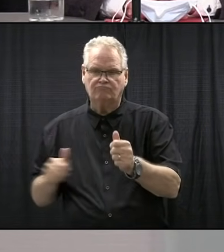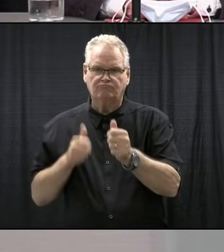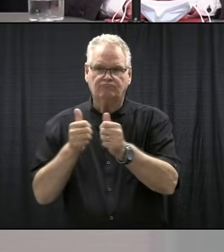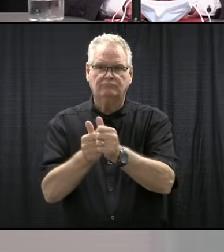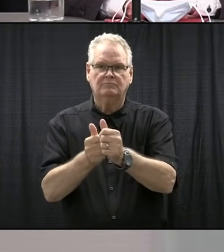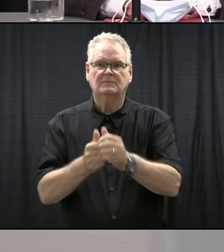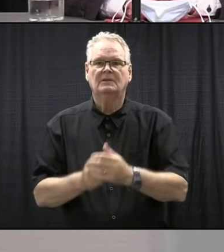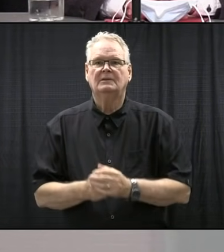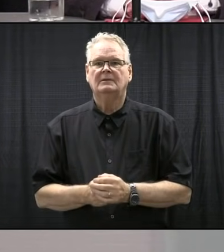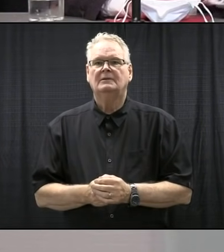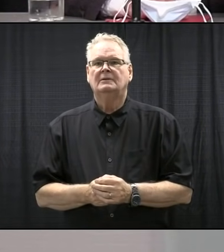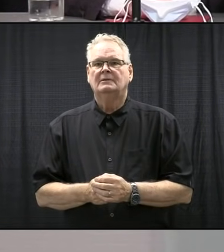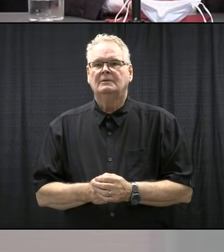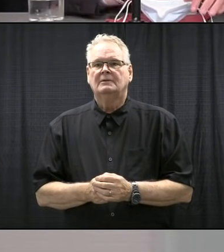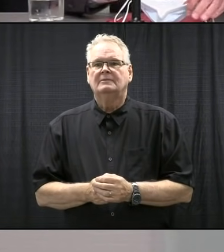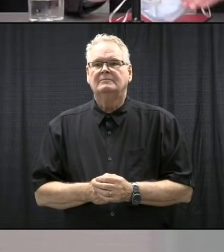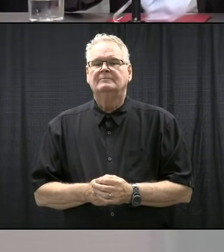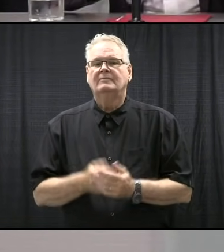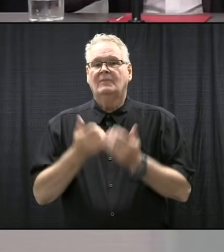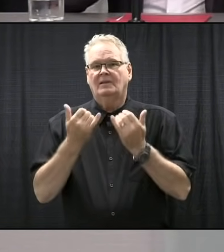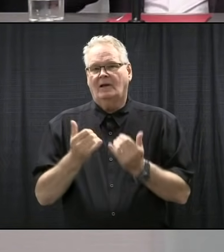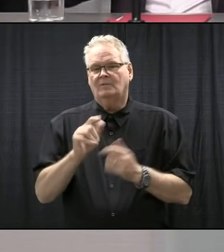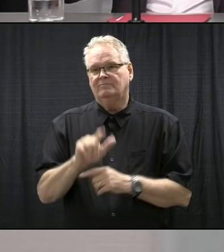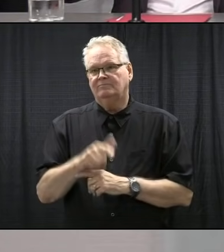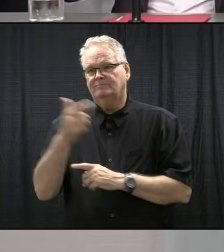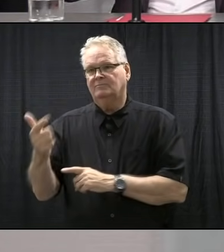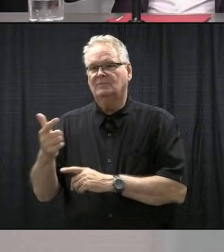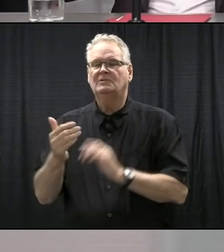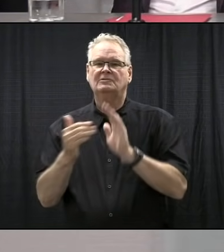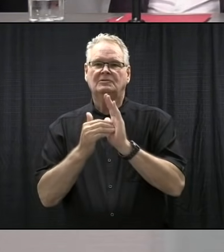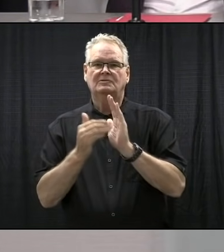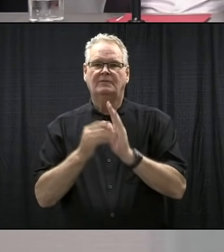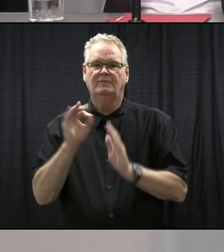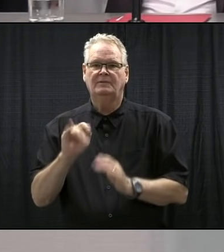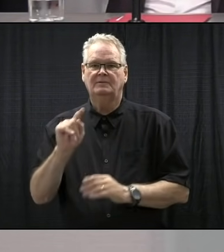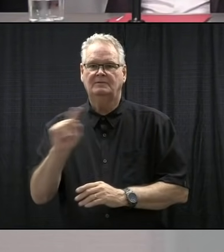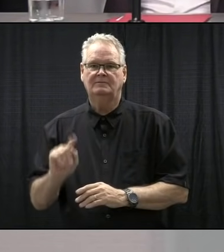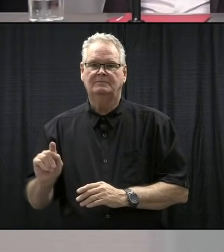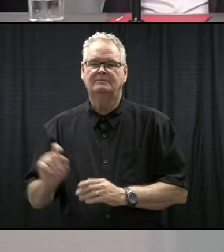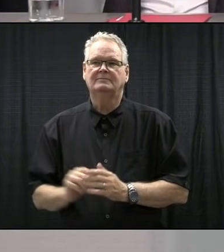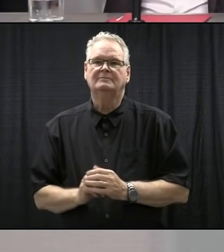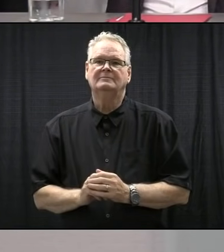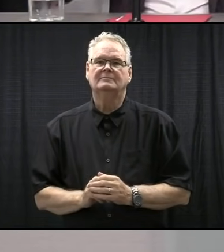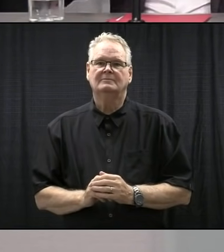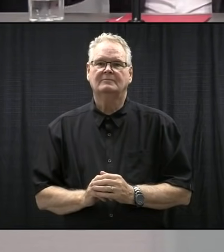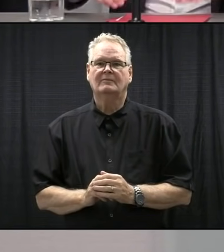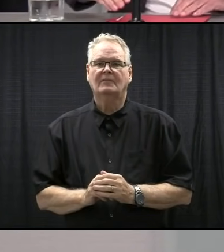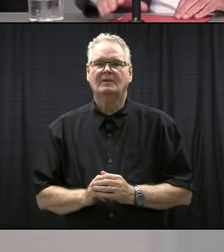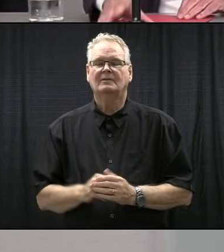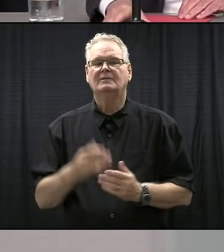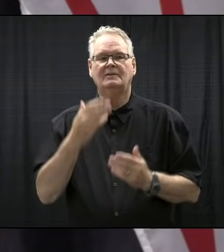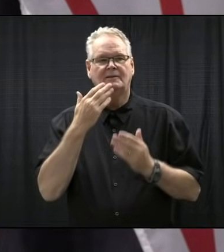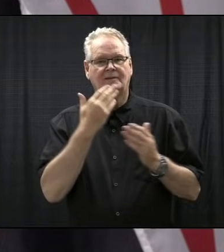Dr. Fitzgerald for her update. Thank you, Minister. Thanks, everyone, for joining us.